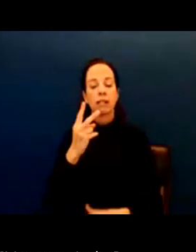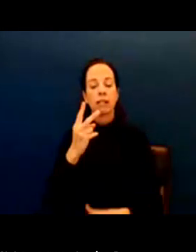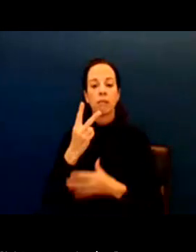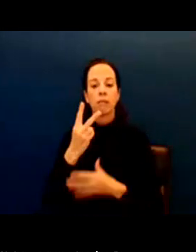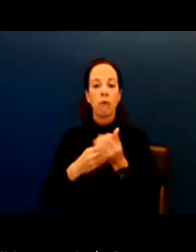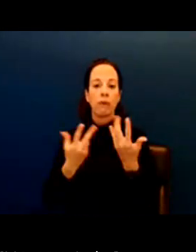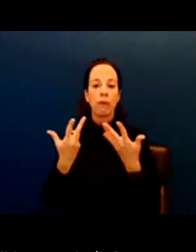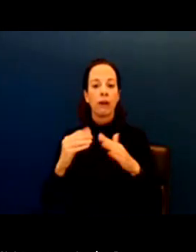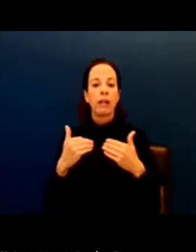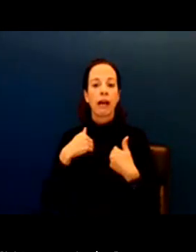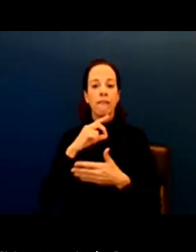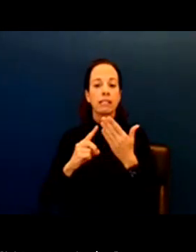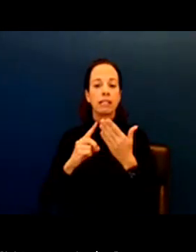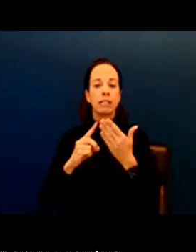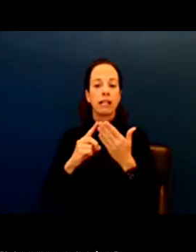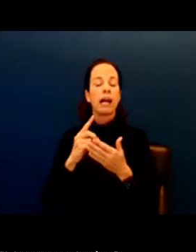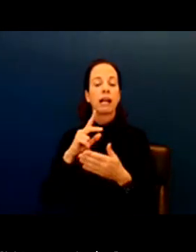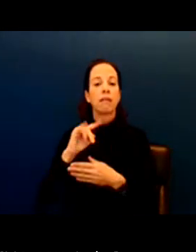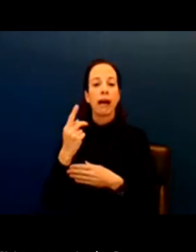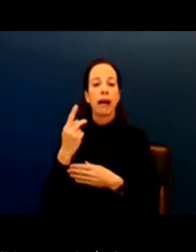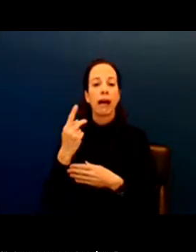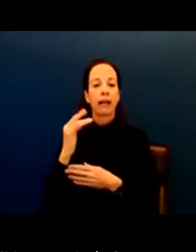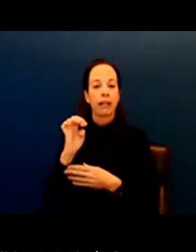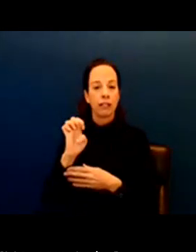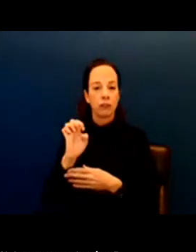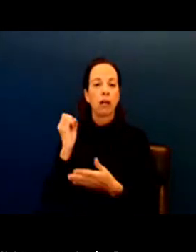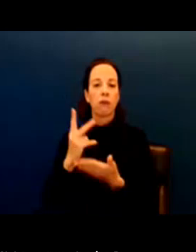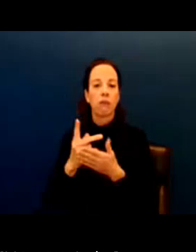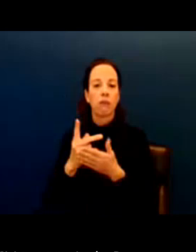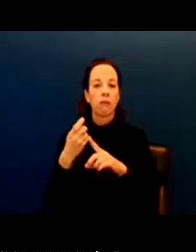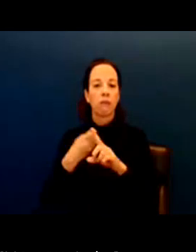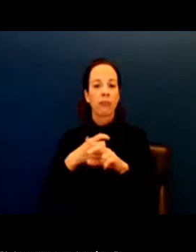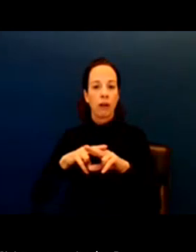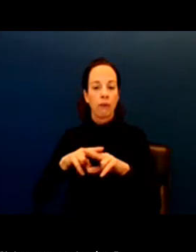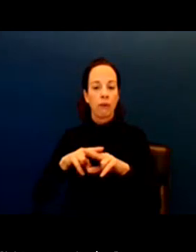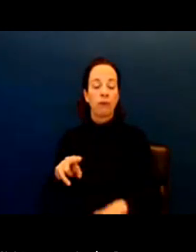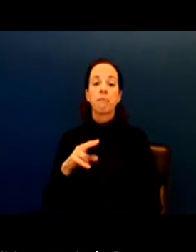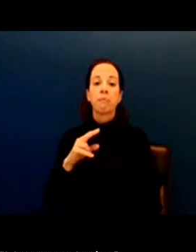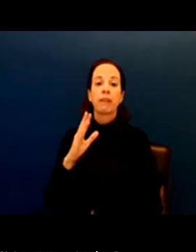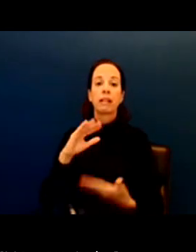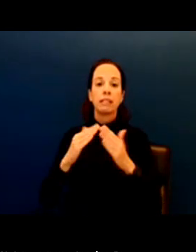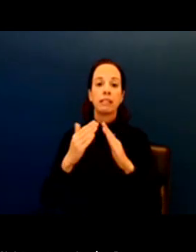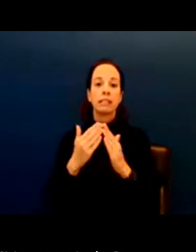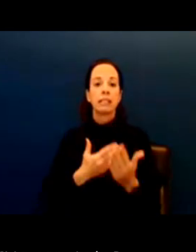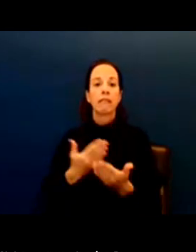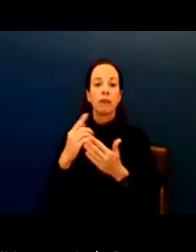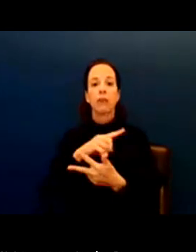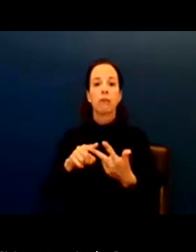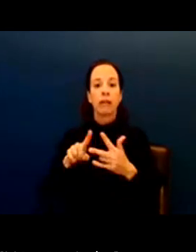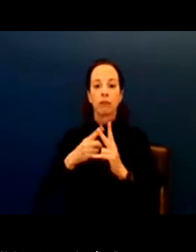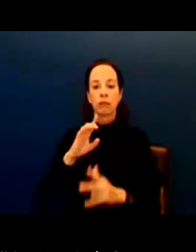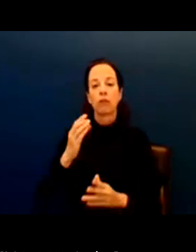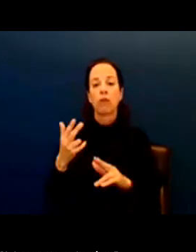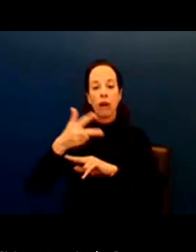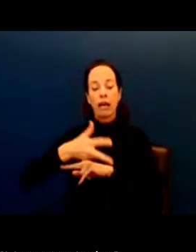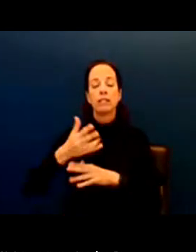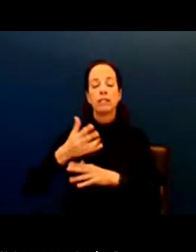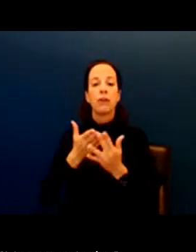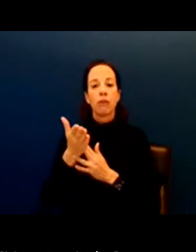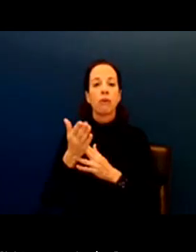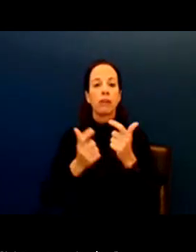package approval from Union Pacific Railroad. The city will deliver the 3 original crossings through the larger Embarcadero